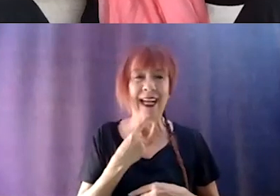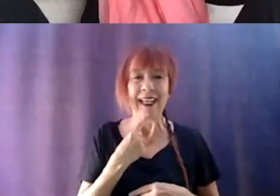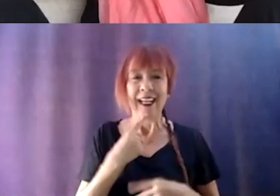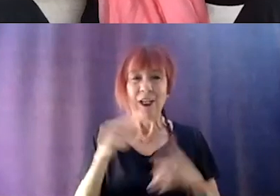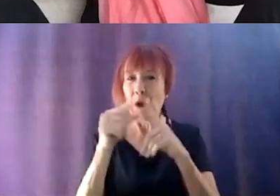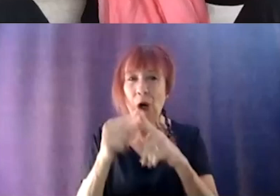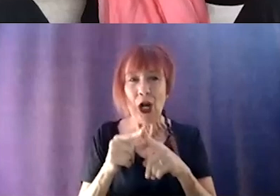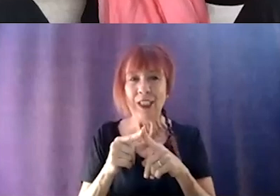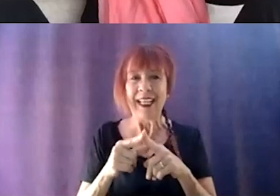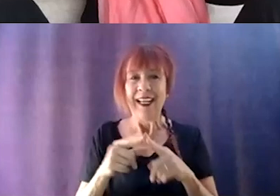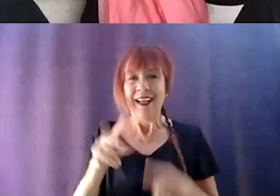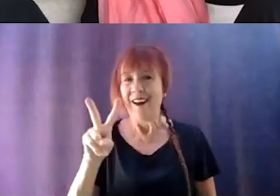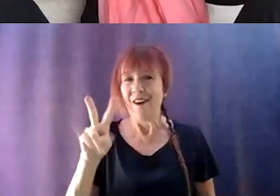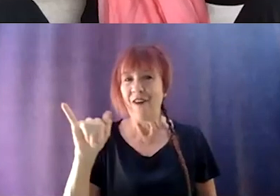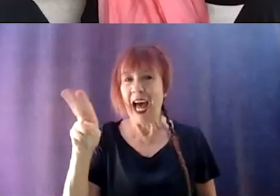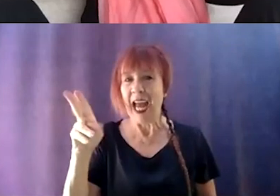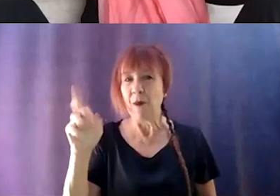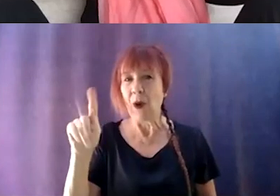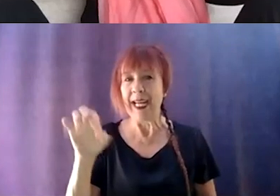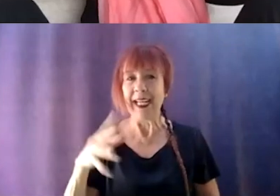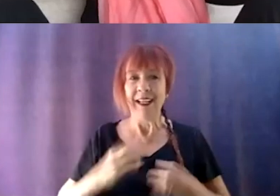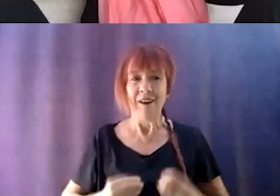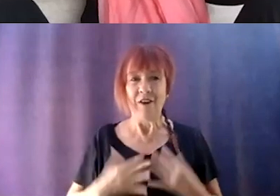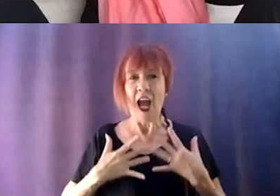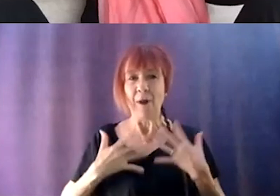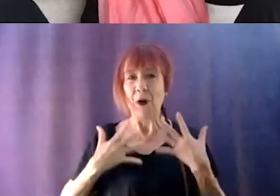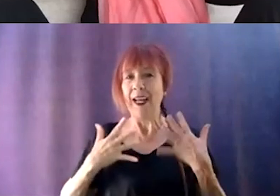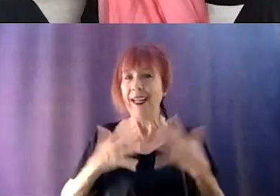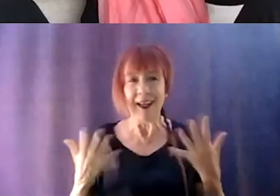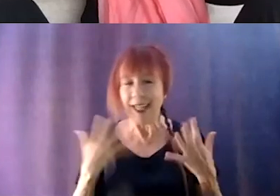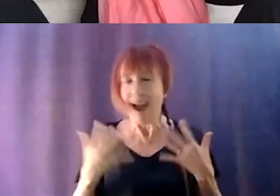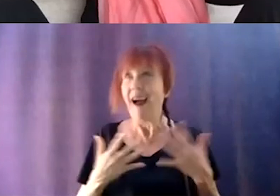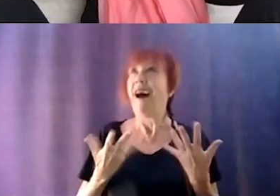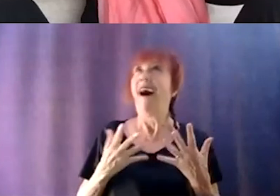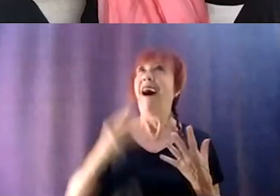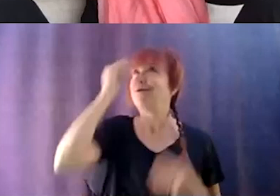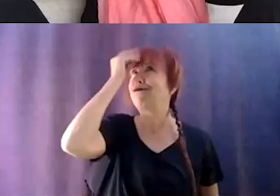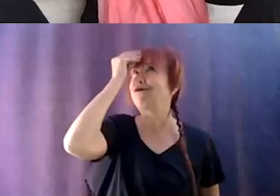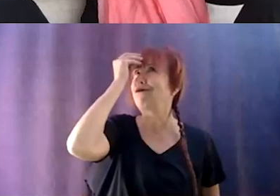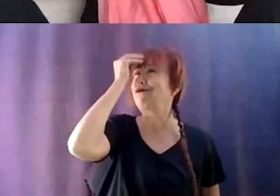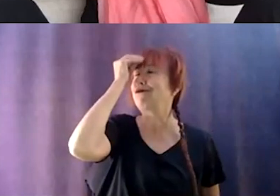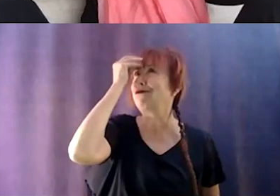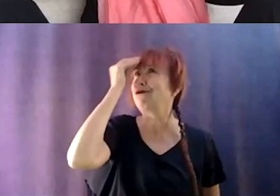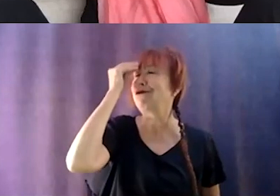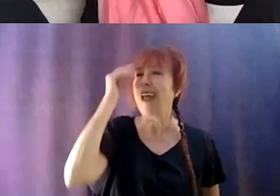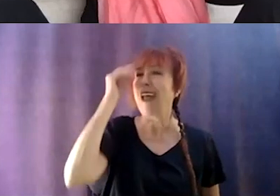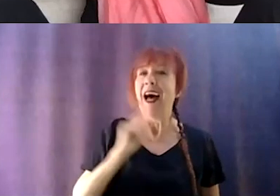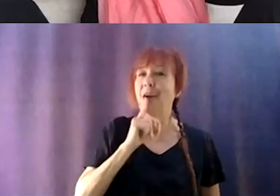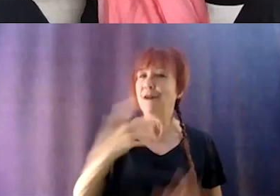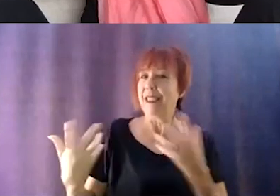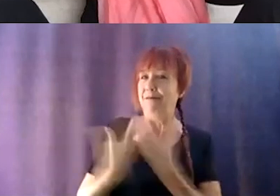about it. But yes, I really resonate with that. And I think it's all about